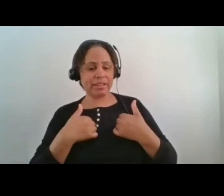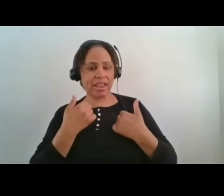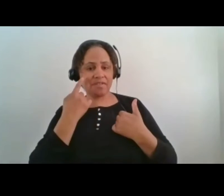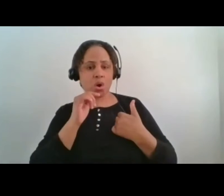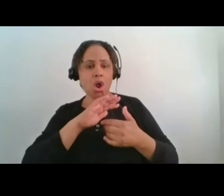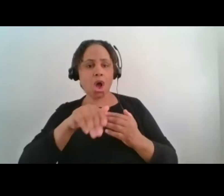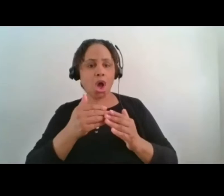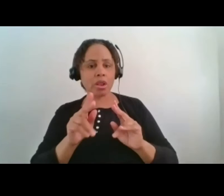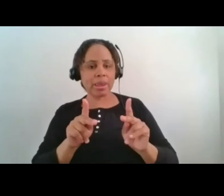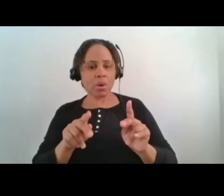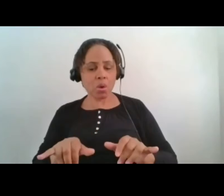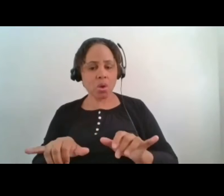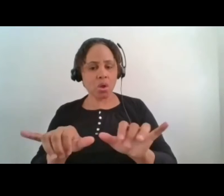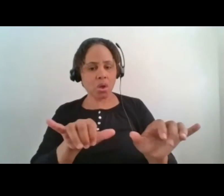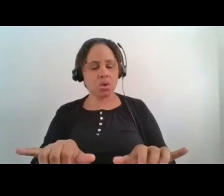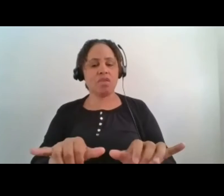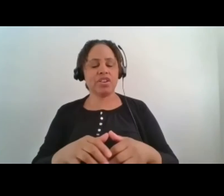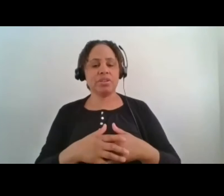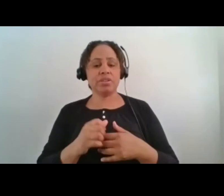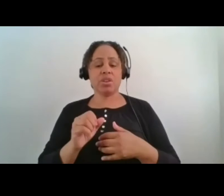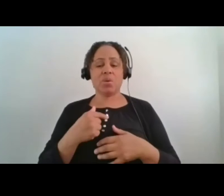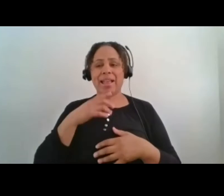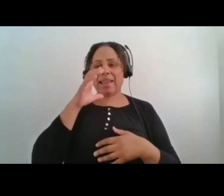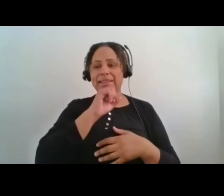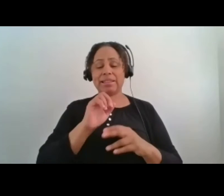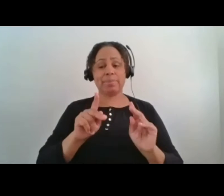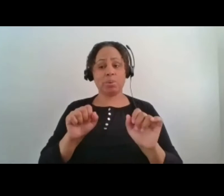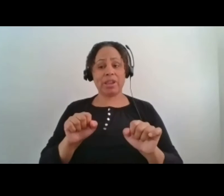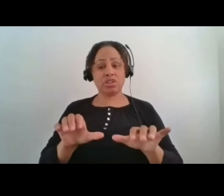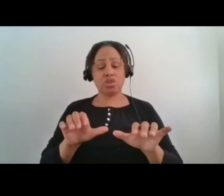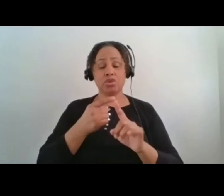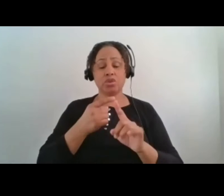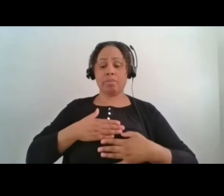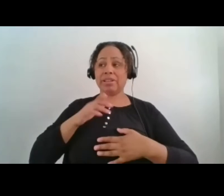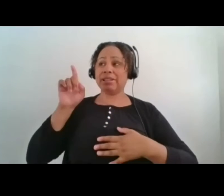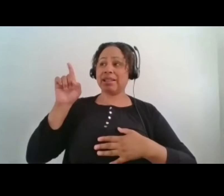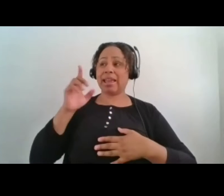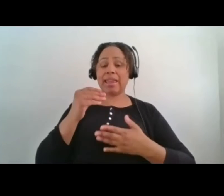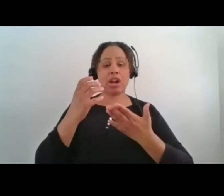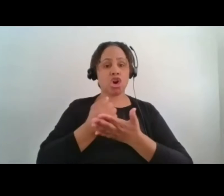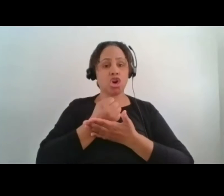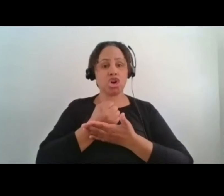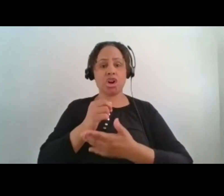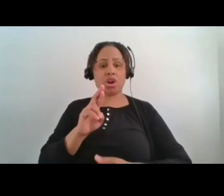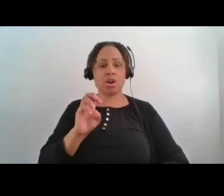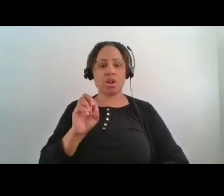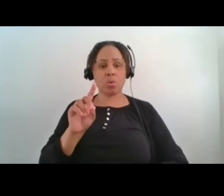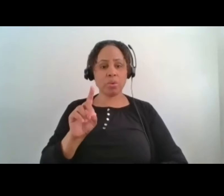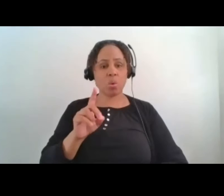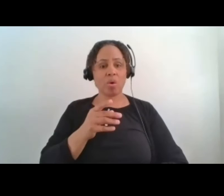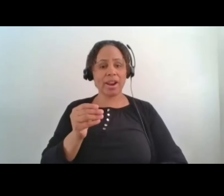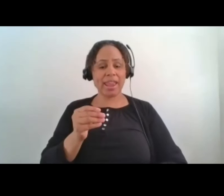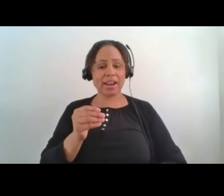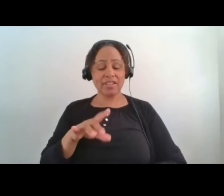for the sake of Allah subhanahu wa ta'ala and earn that reward. And with sincerity, you'll find blessings. And inshallah, these surgeries,